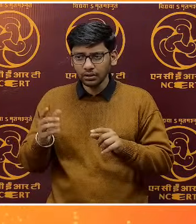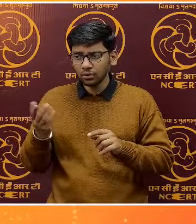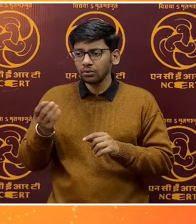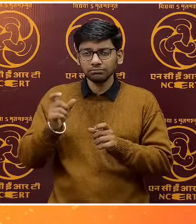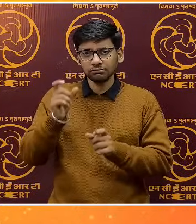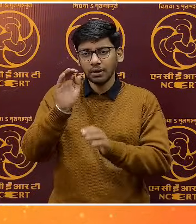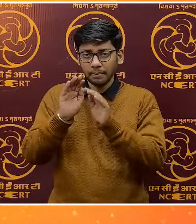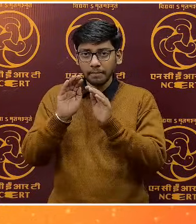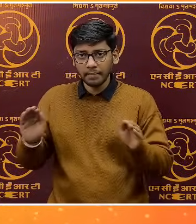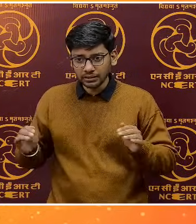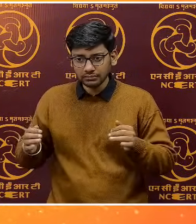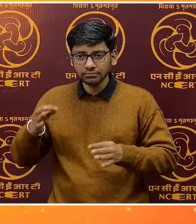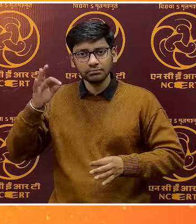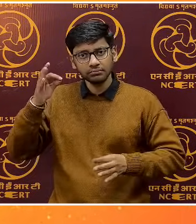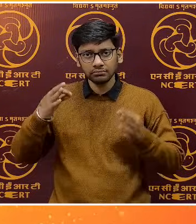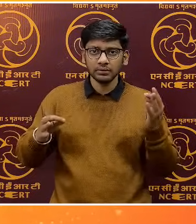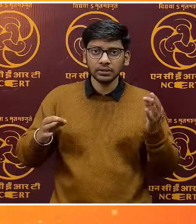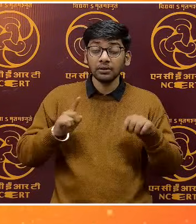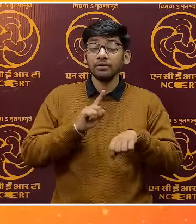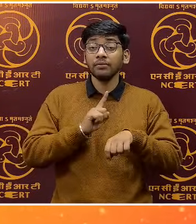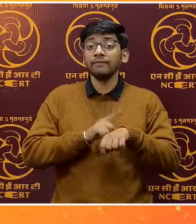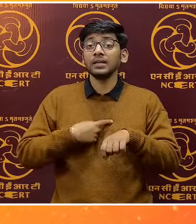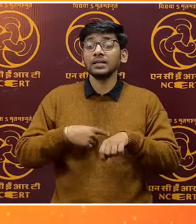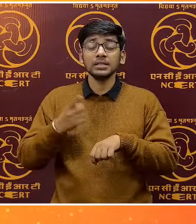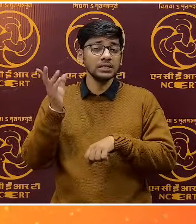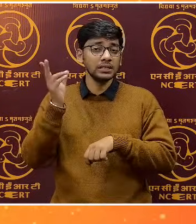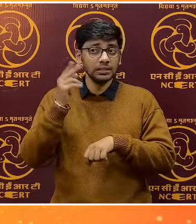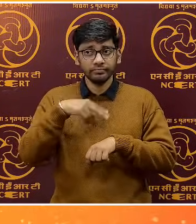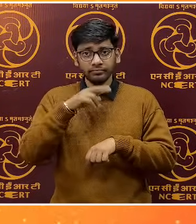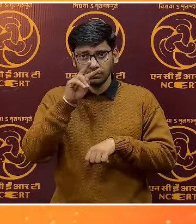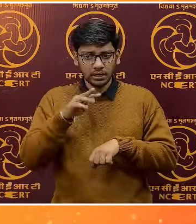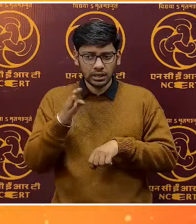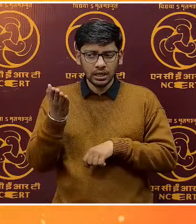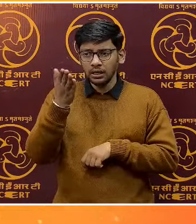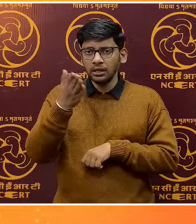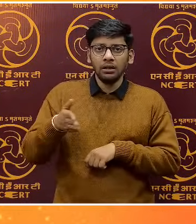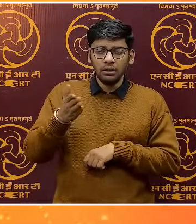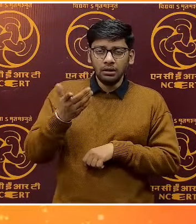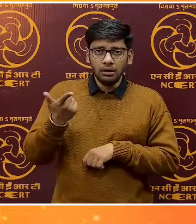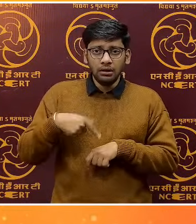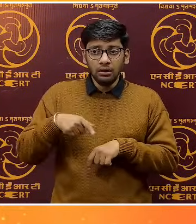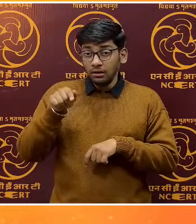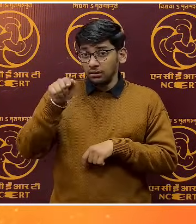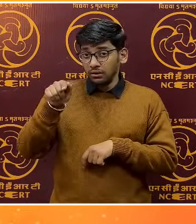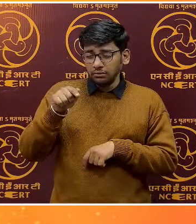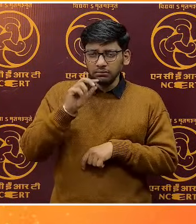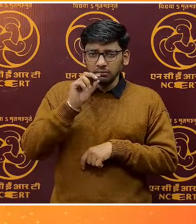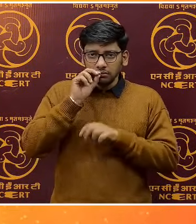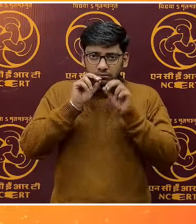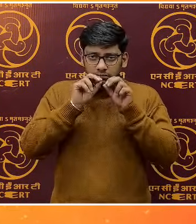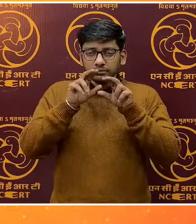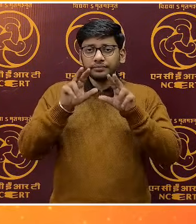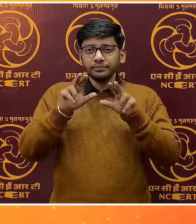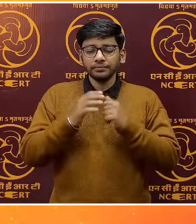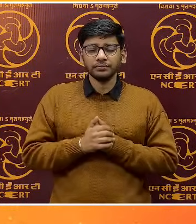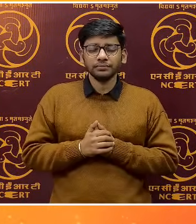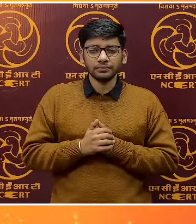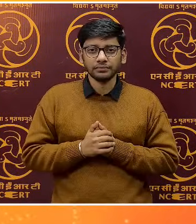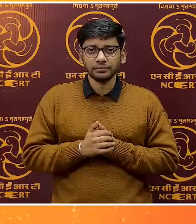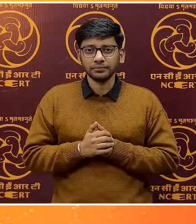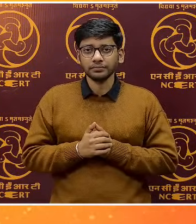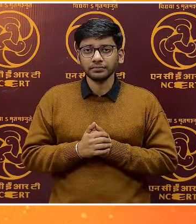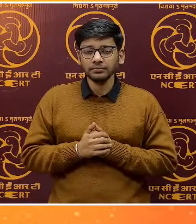dancing. Right. So the first one is, I can see they are dancing. This boy is yawning. So I don't think so. This is the correct